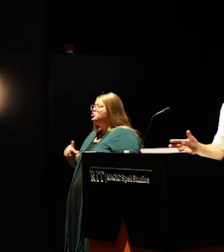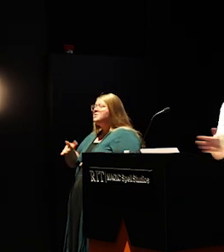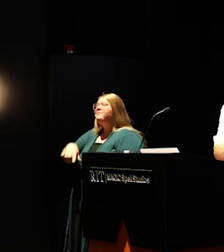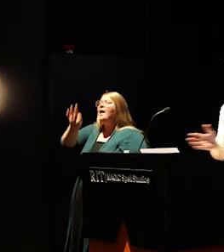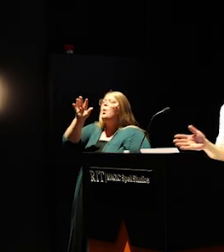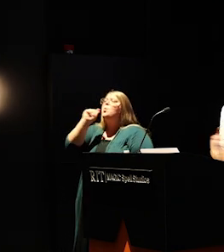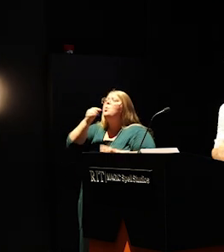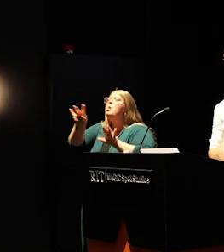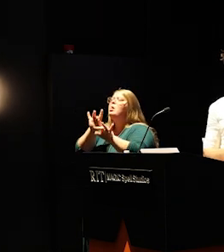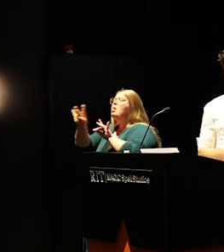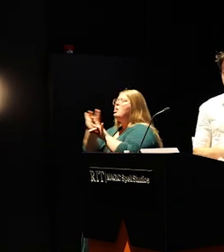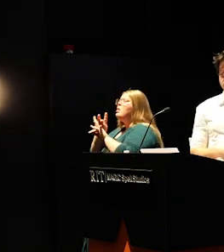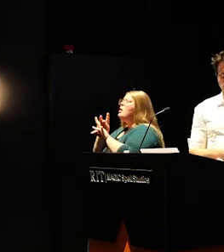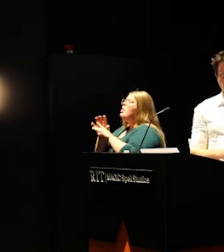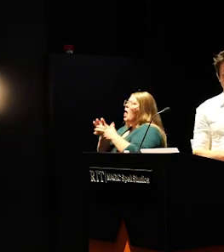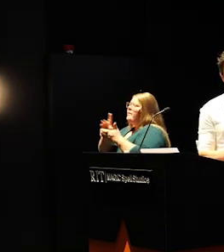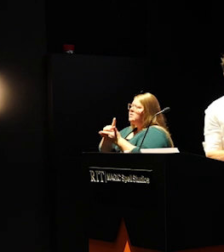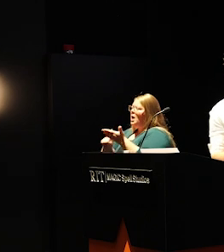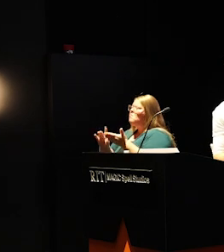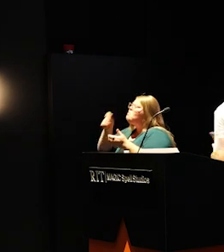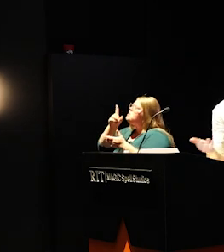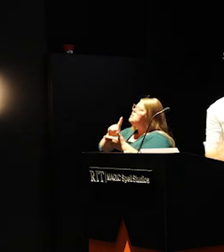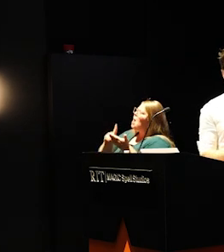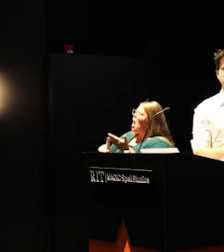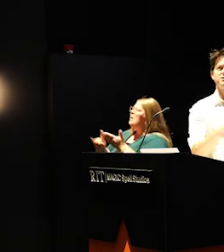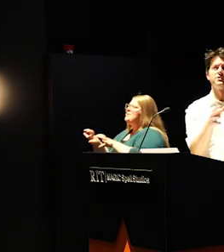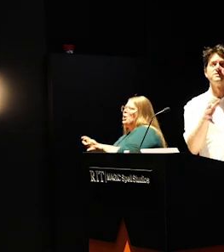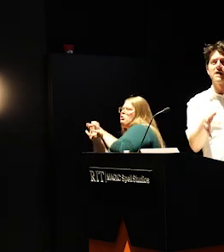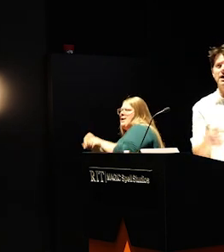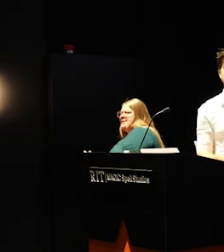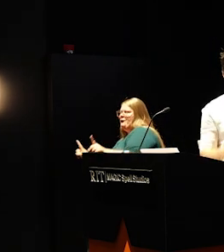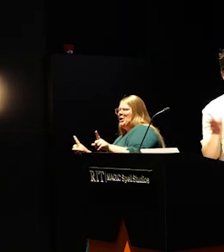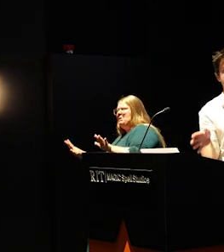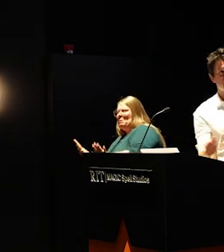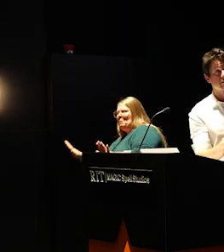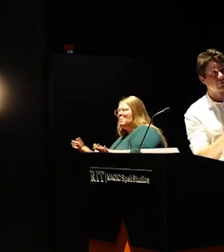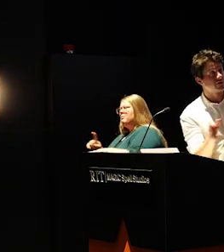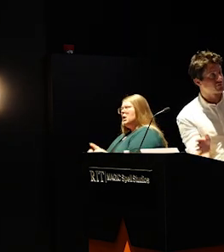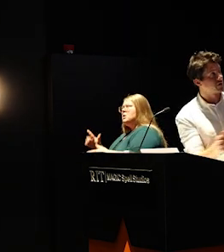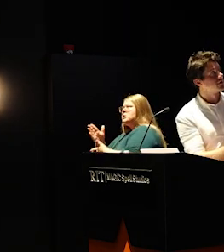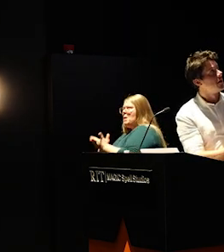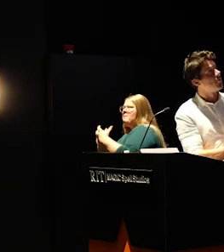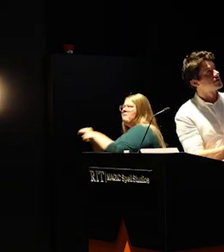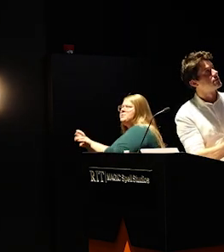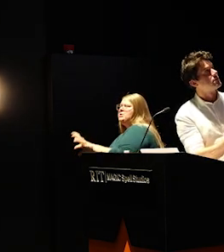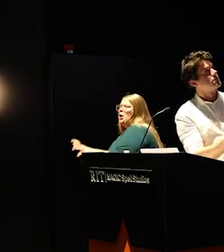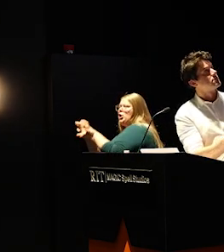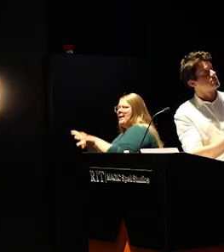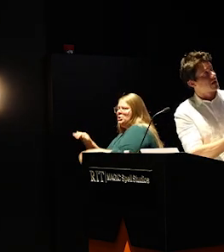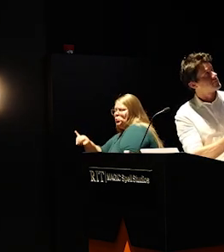decorating, right? We know the difference between that. I think we talk about that in interior design still. There's interior design and interior decorating. They're very different.